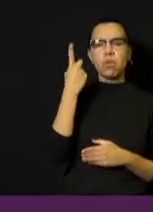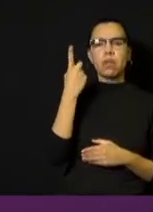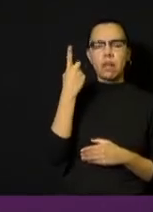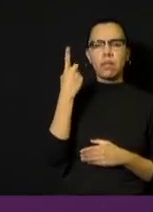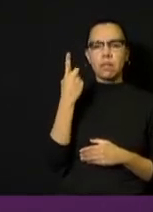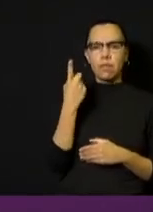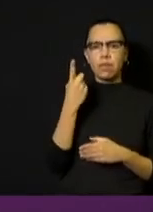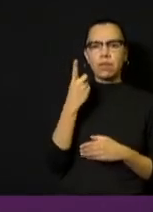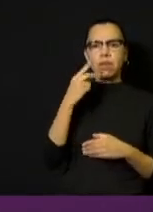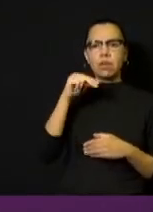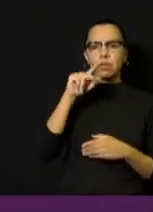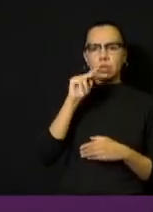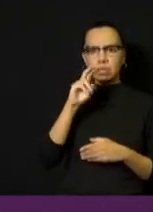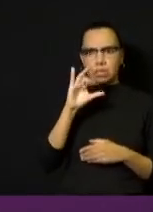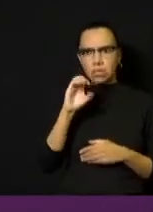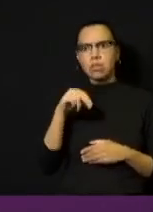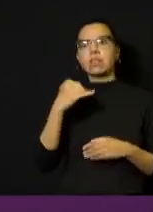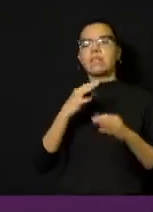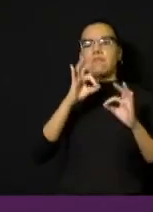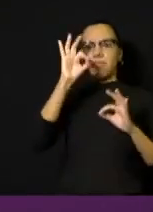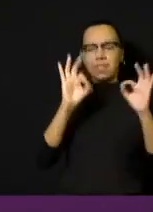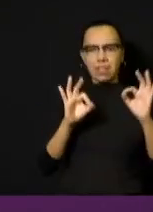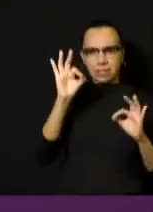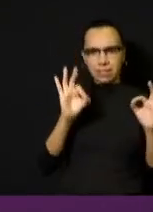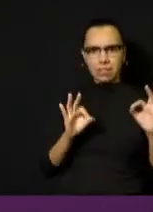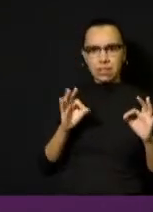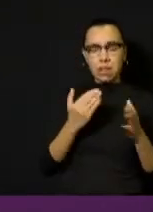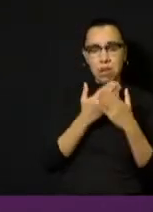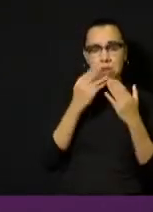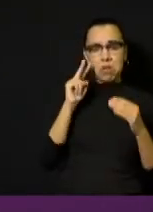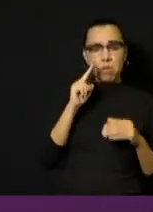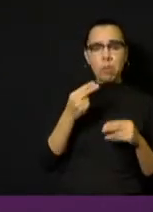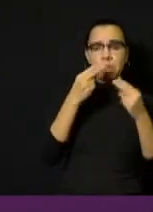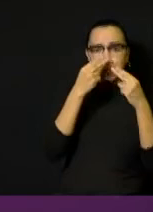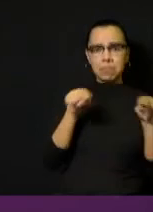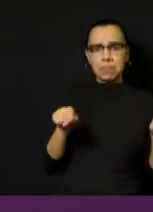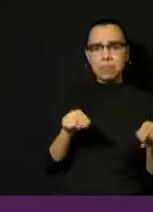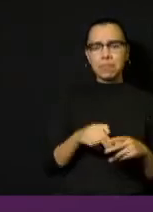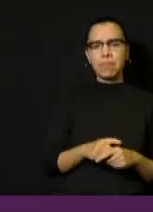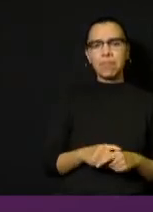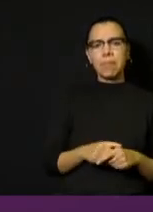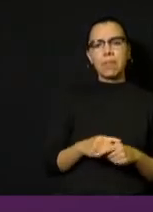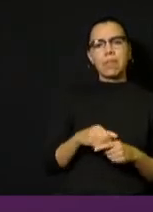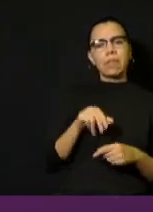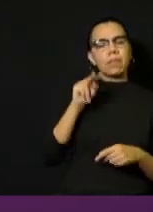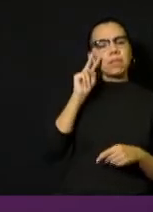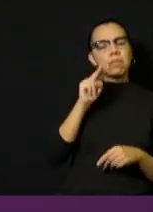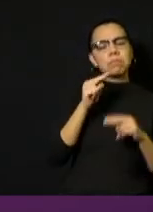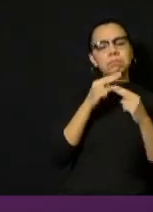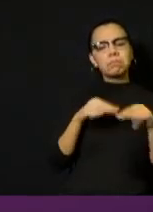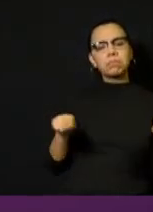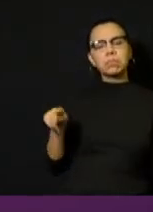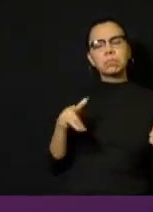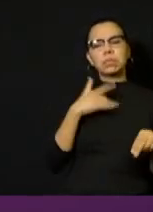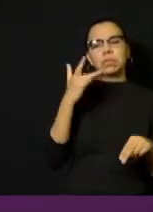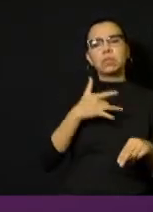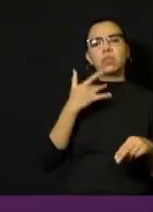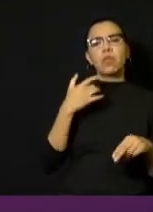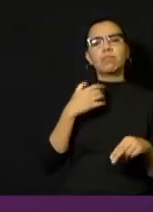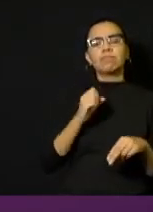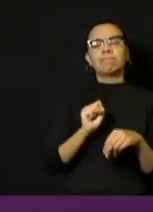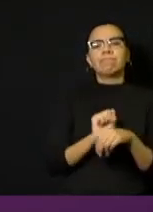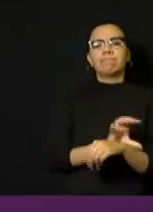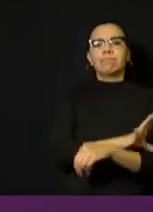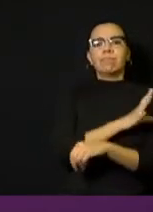What I mean is our life change. I can see now my grandchildren, and well, I'm